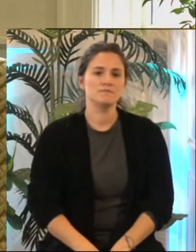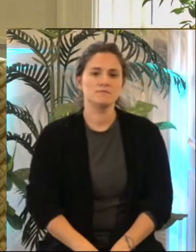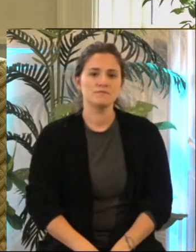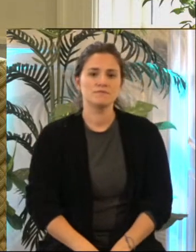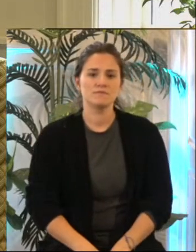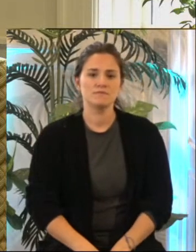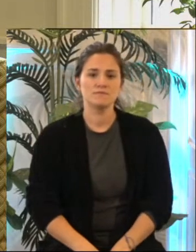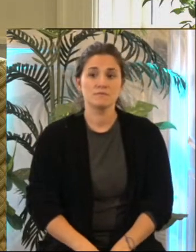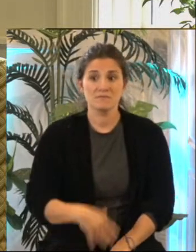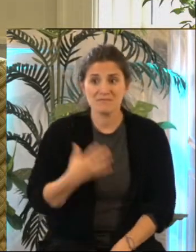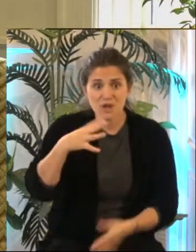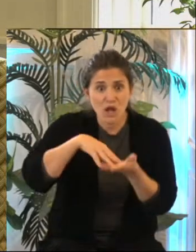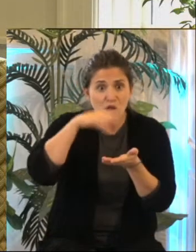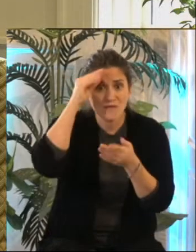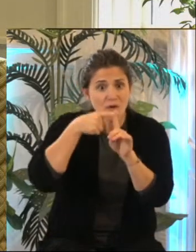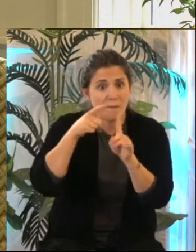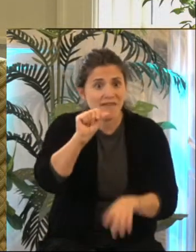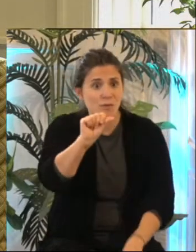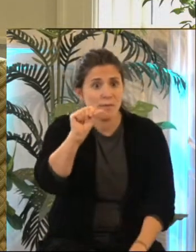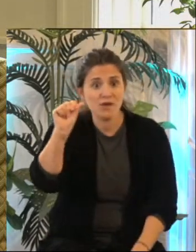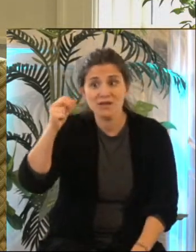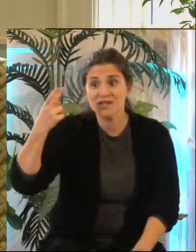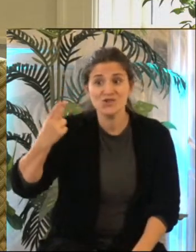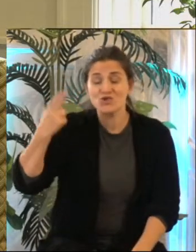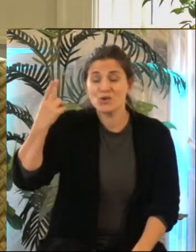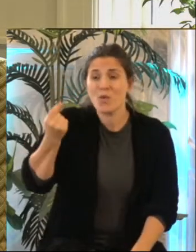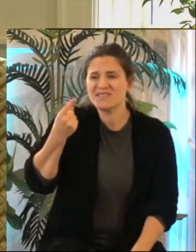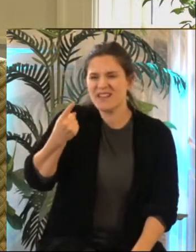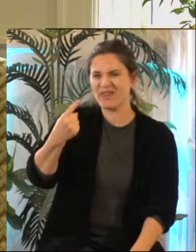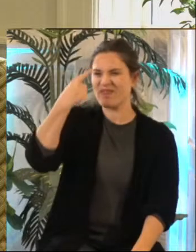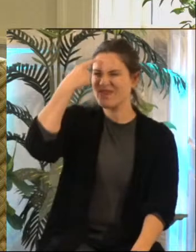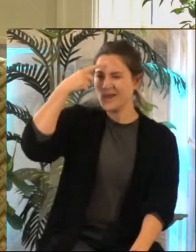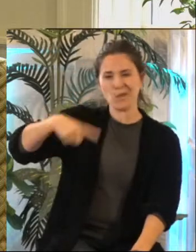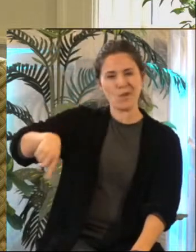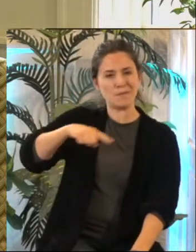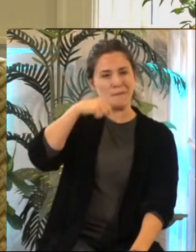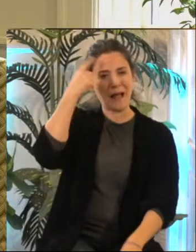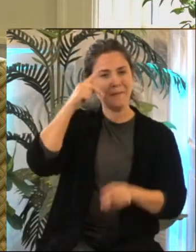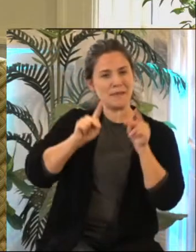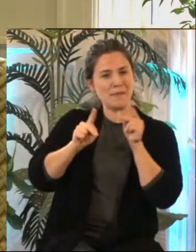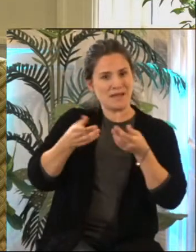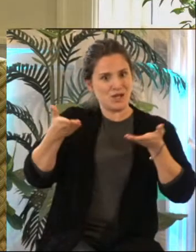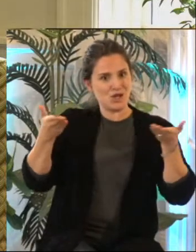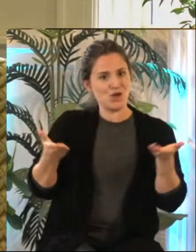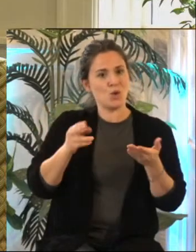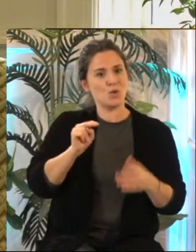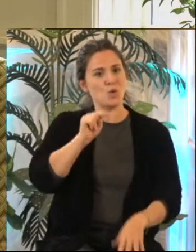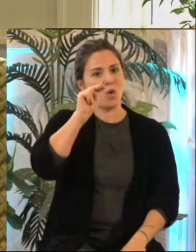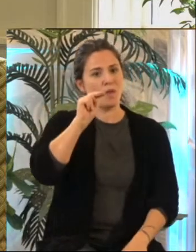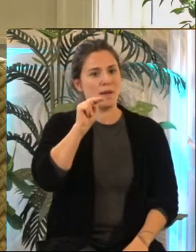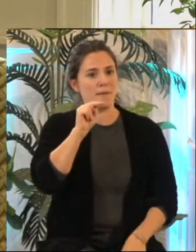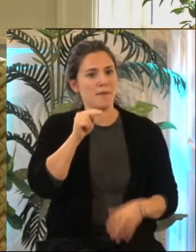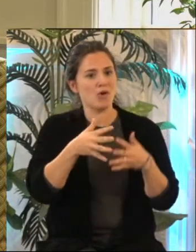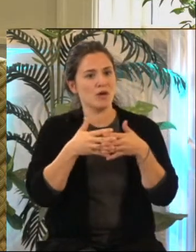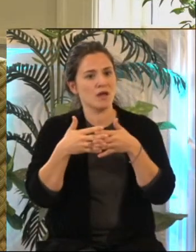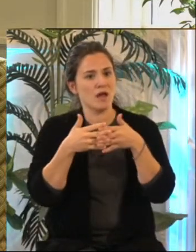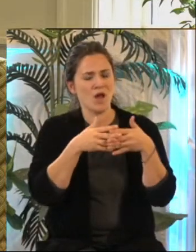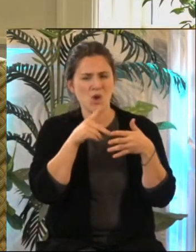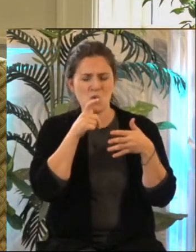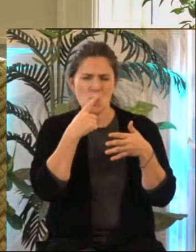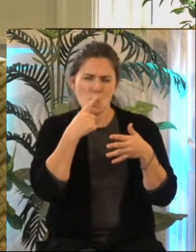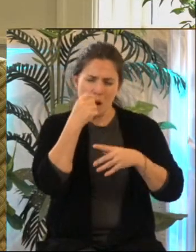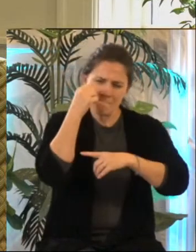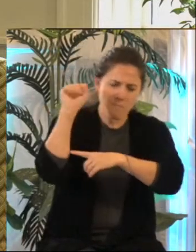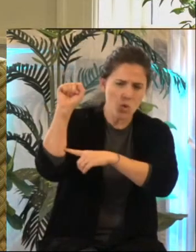from African American history in this country. Think about how black people in North America have demonstrated resilience to